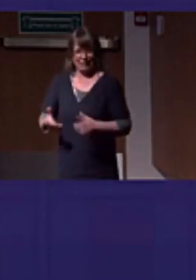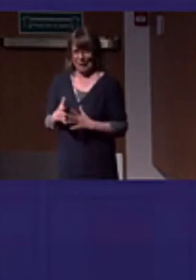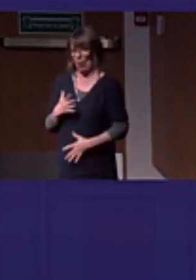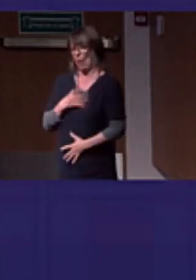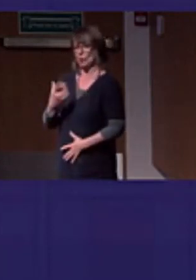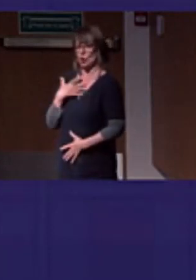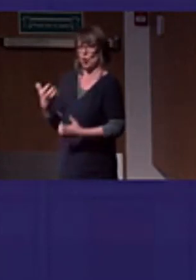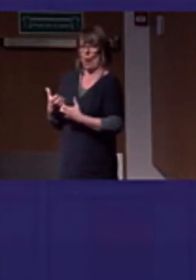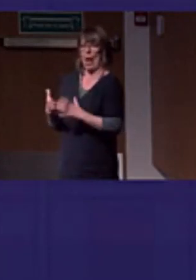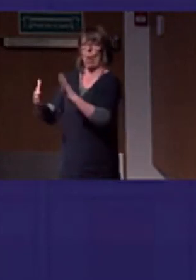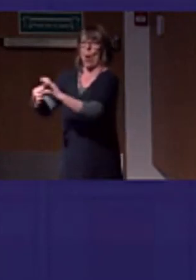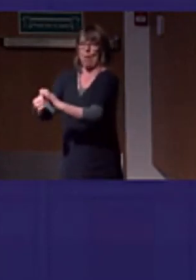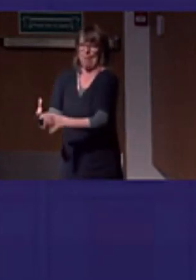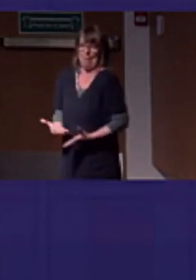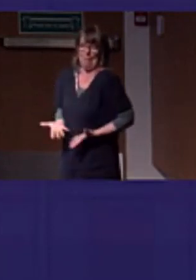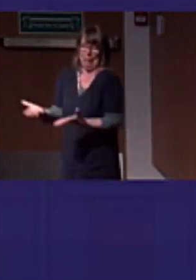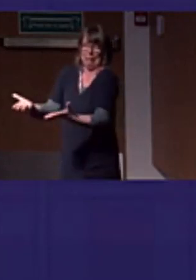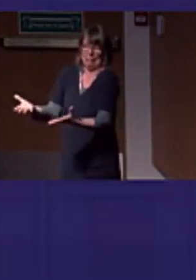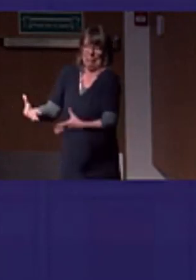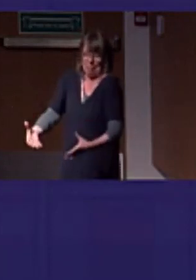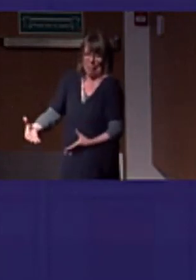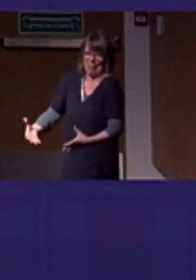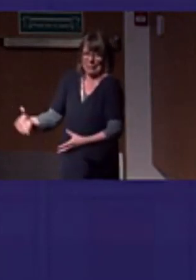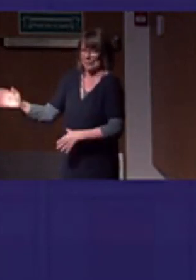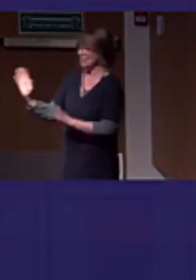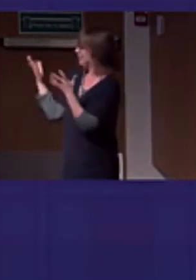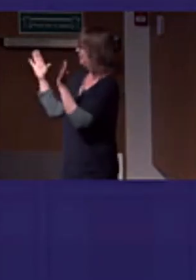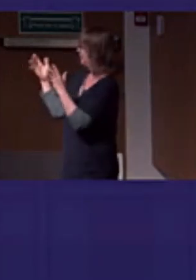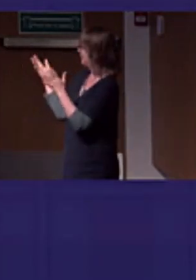Yeah. You're so welcome. Okay, to be so, yeah.